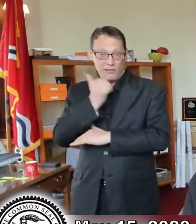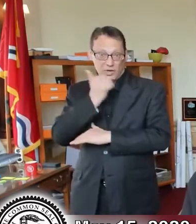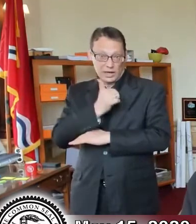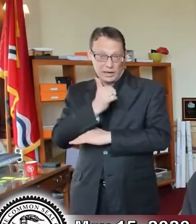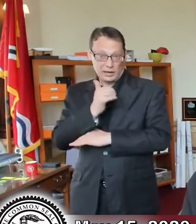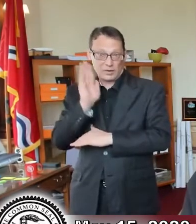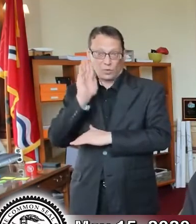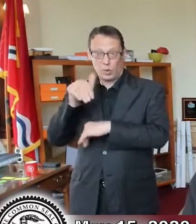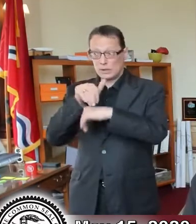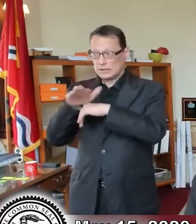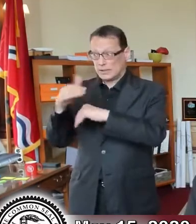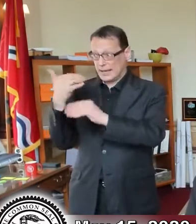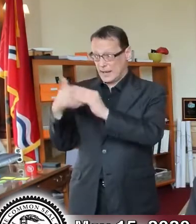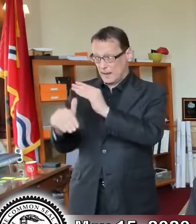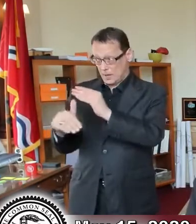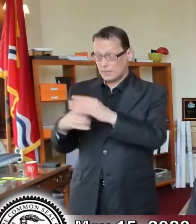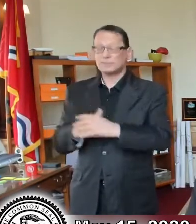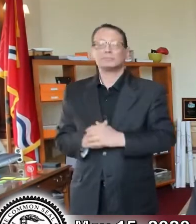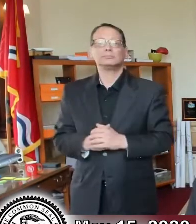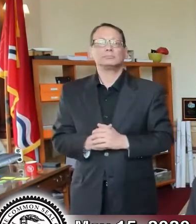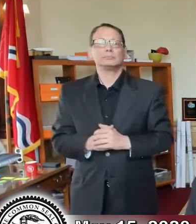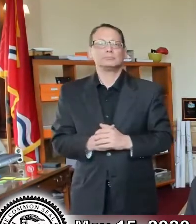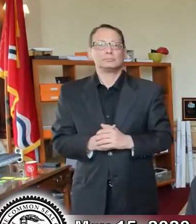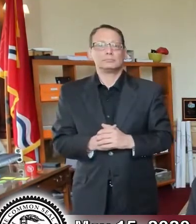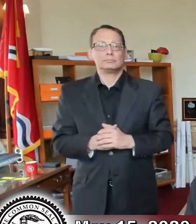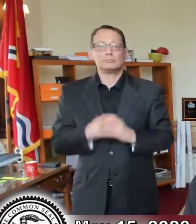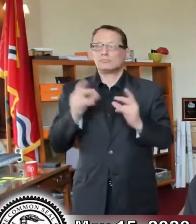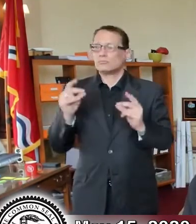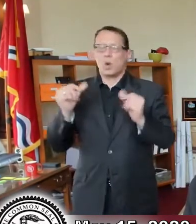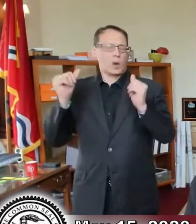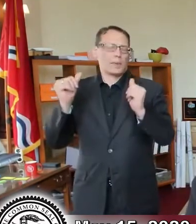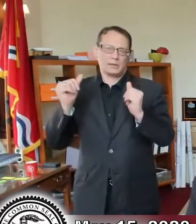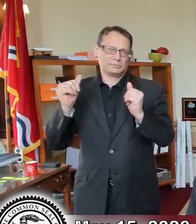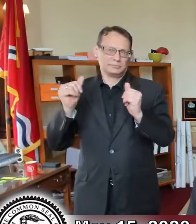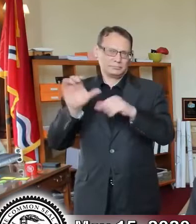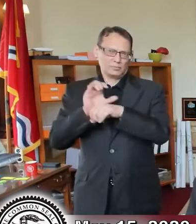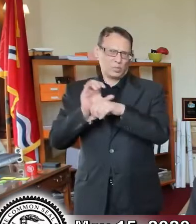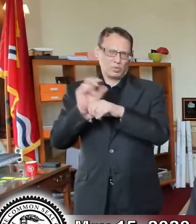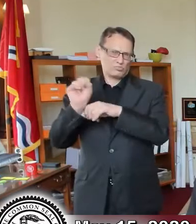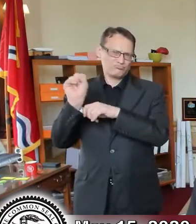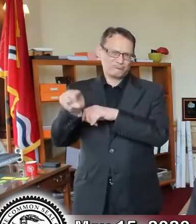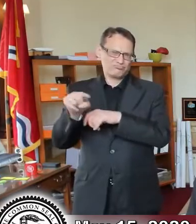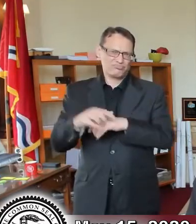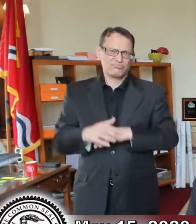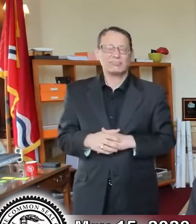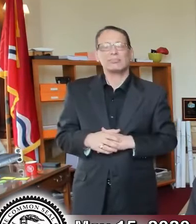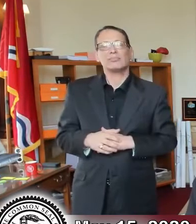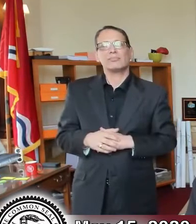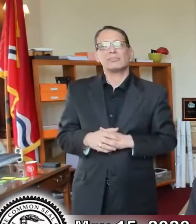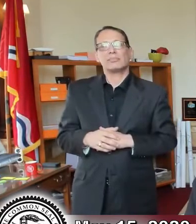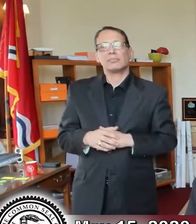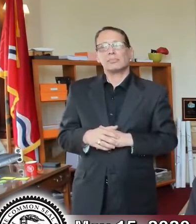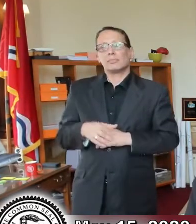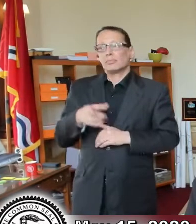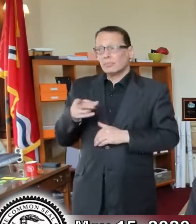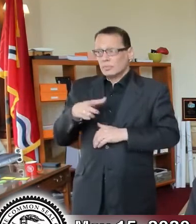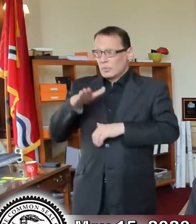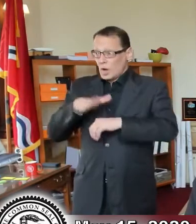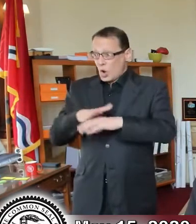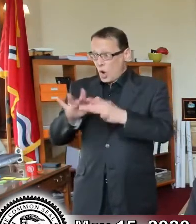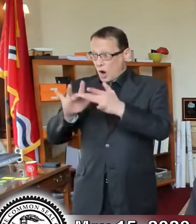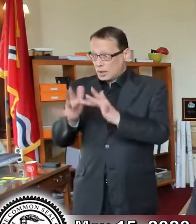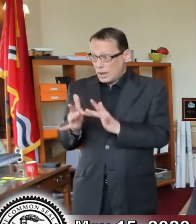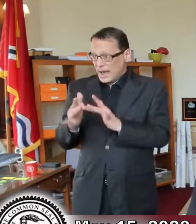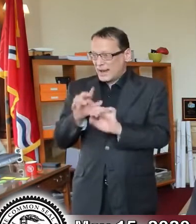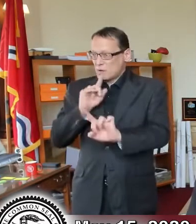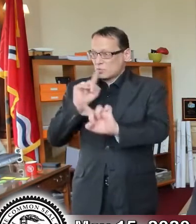going to send you an email. It's automated. That email will say, you need to go online now and you